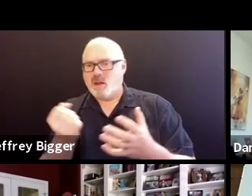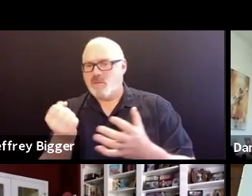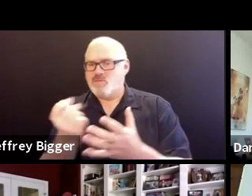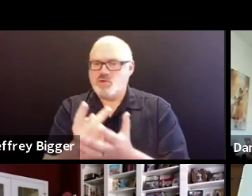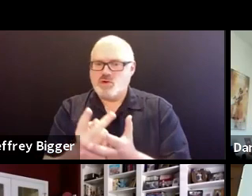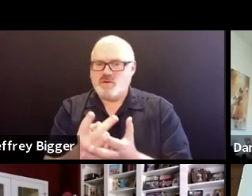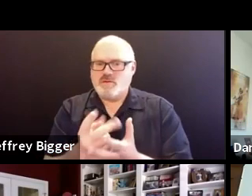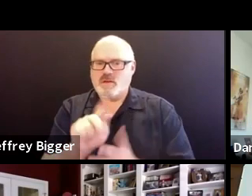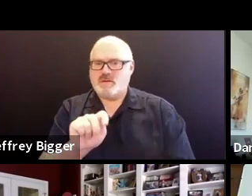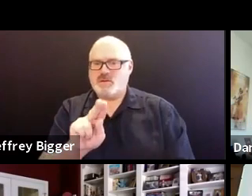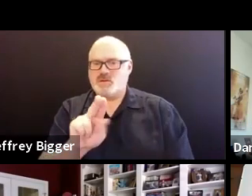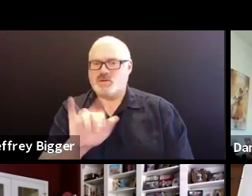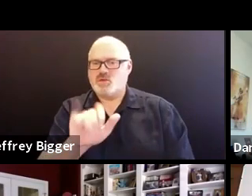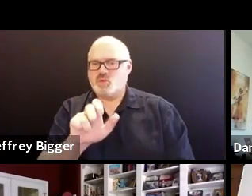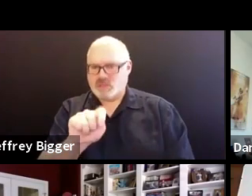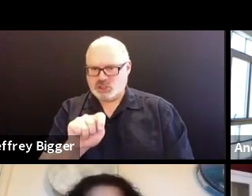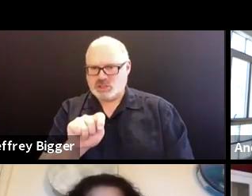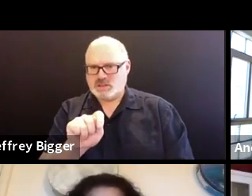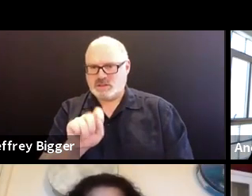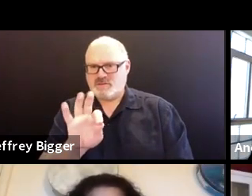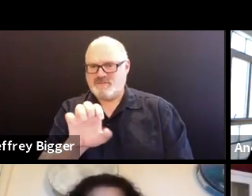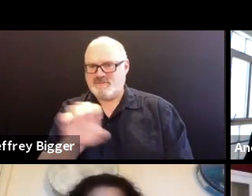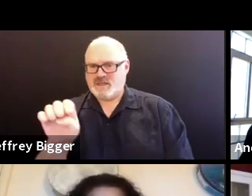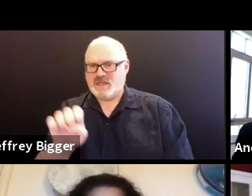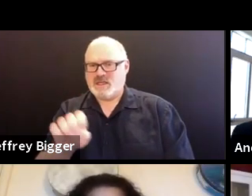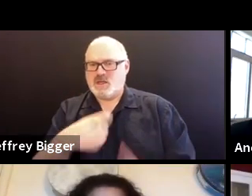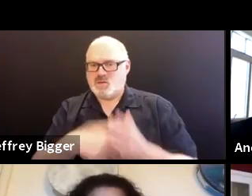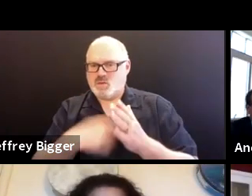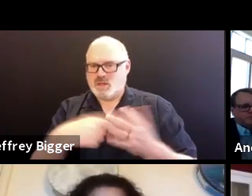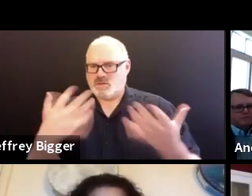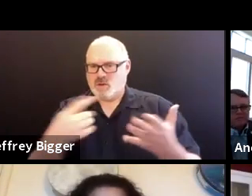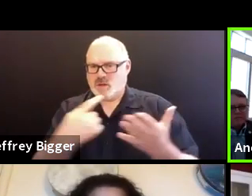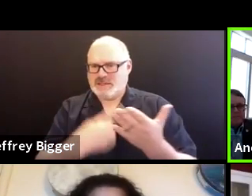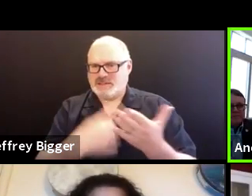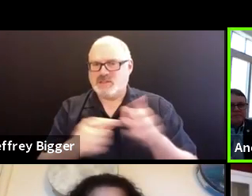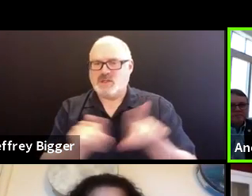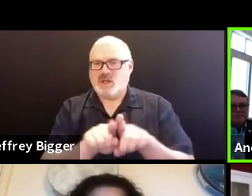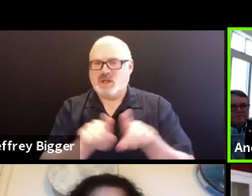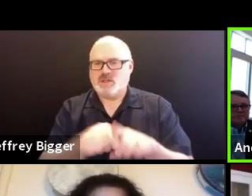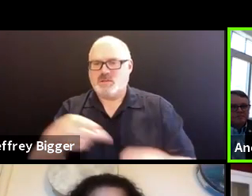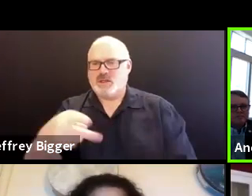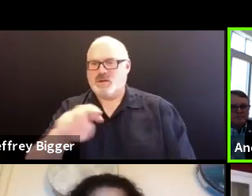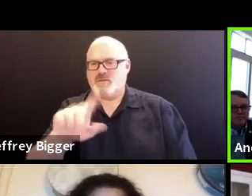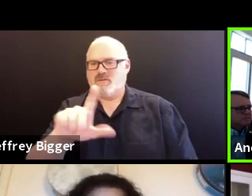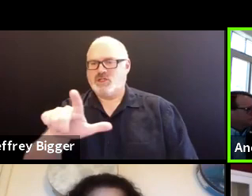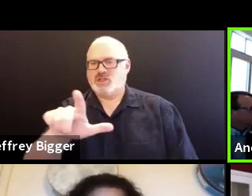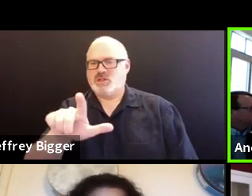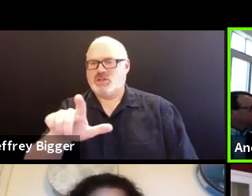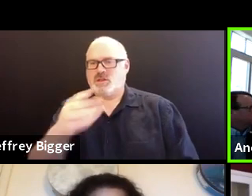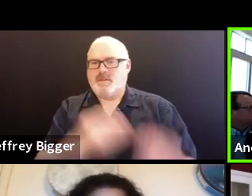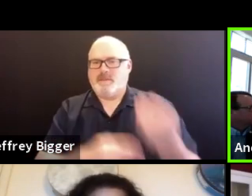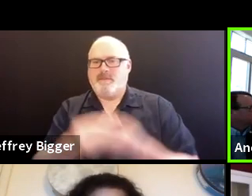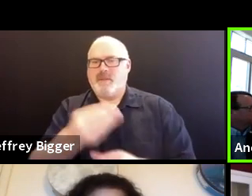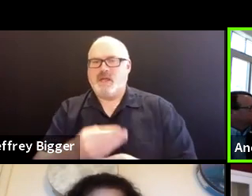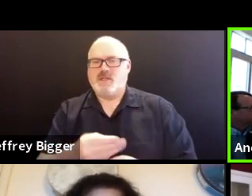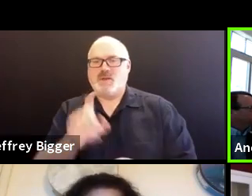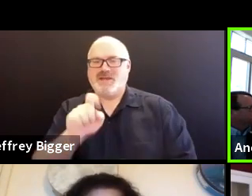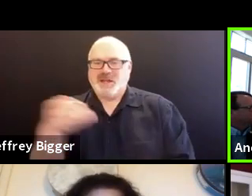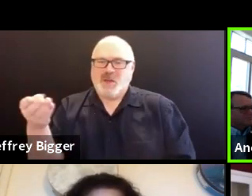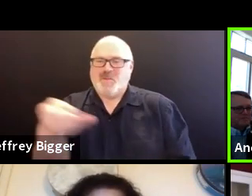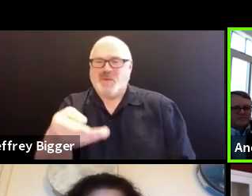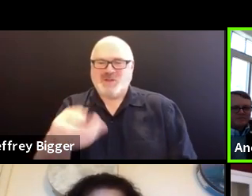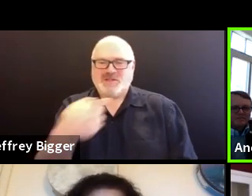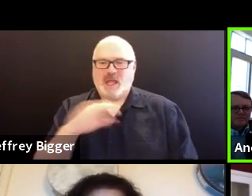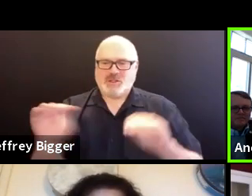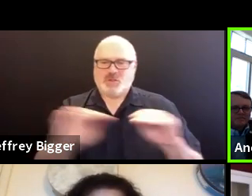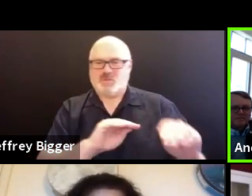the tuition and fee rates as we discussed and the provisional budget. So we need a motion. I had to move rooms because our